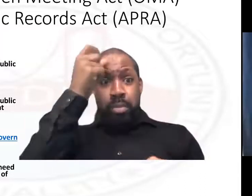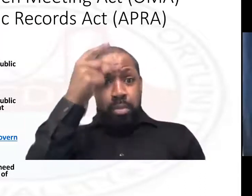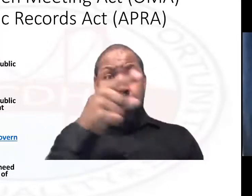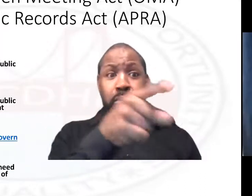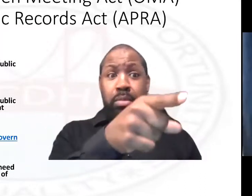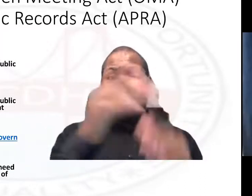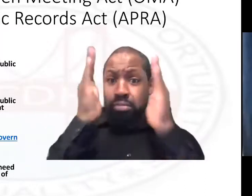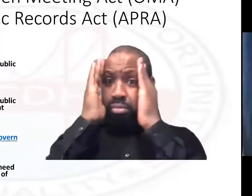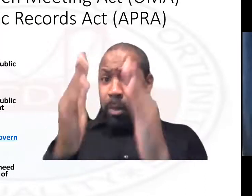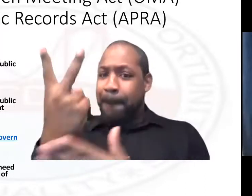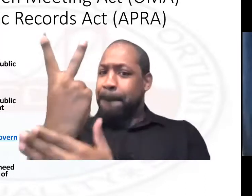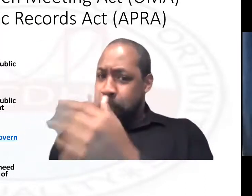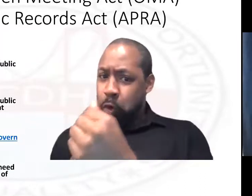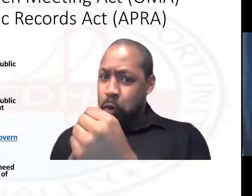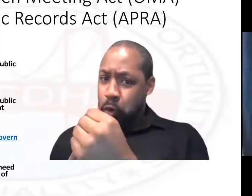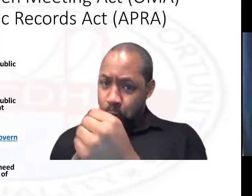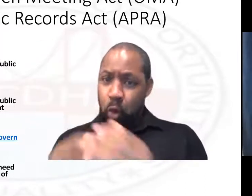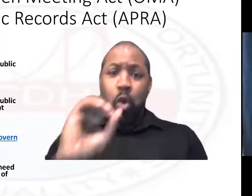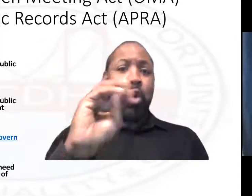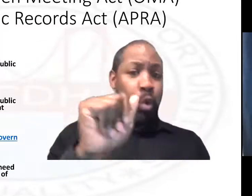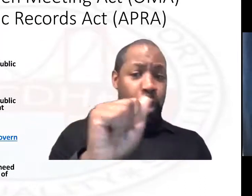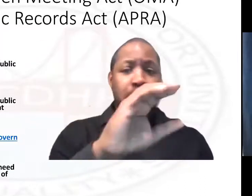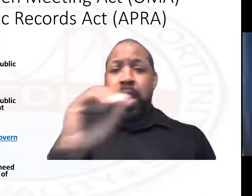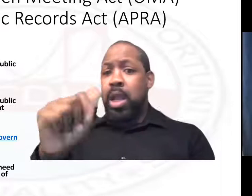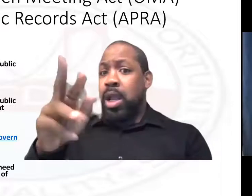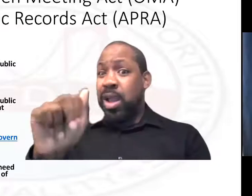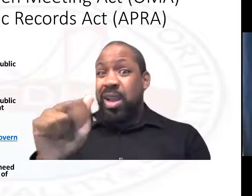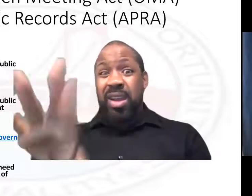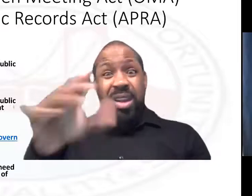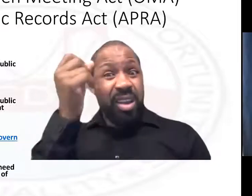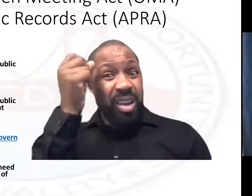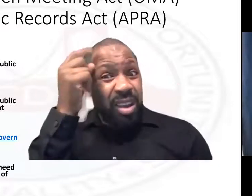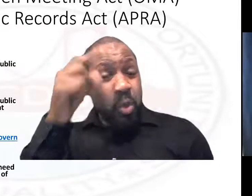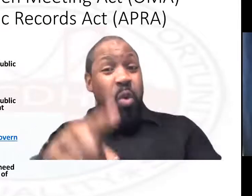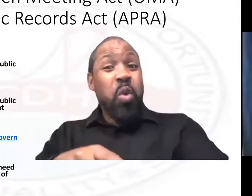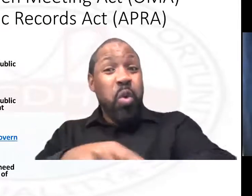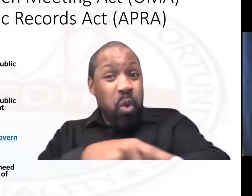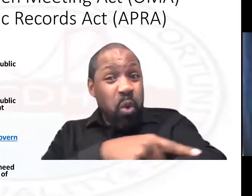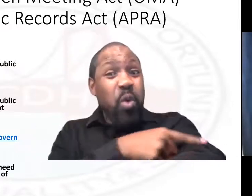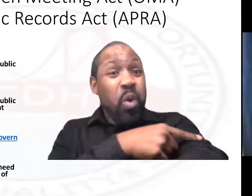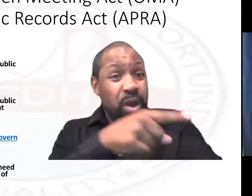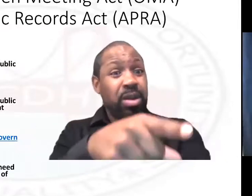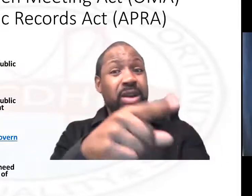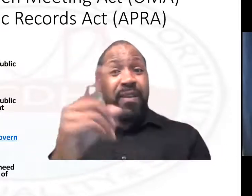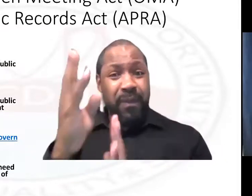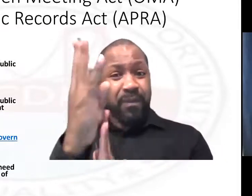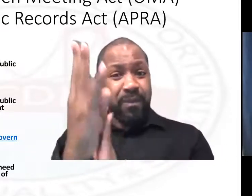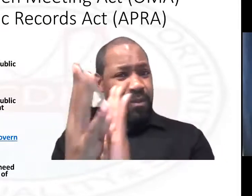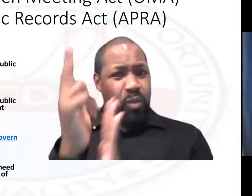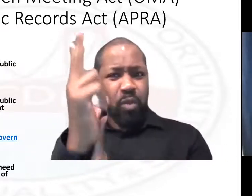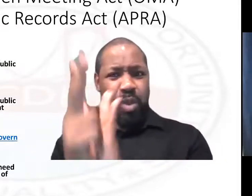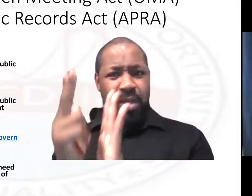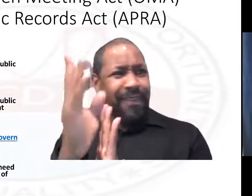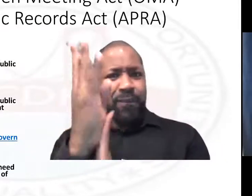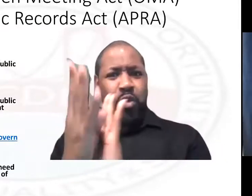that is a link here for you to look at. It's really important that you know both OMA and APRA. Just